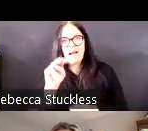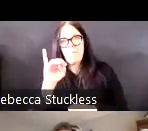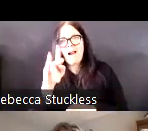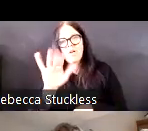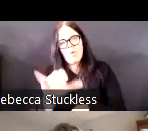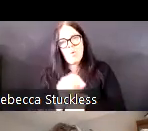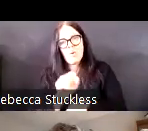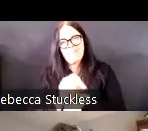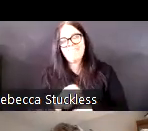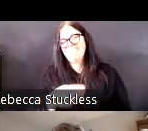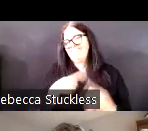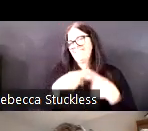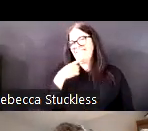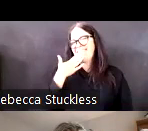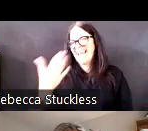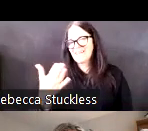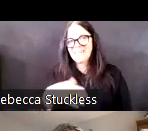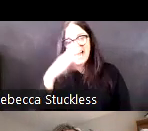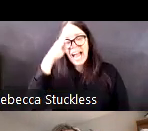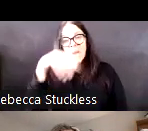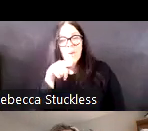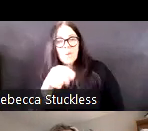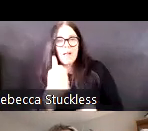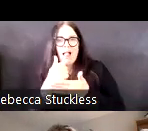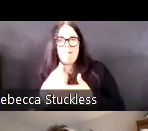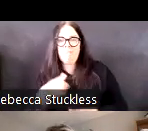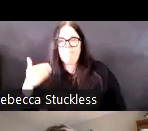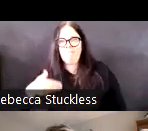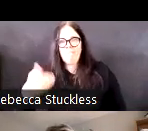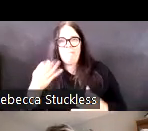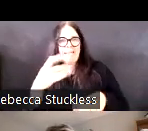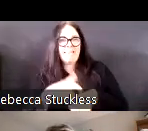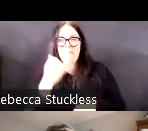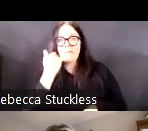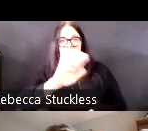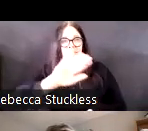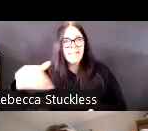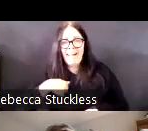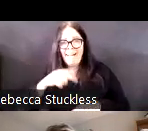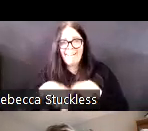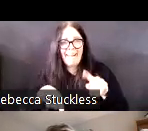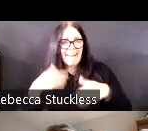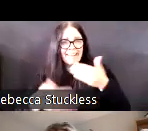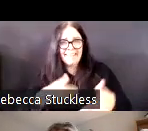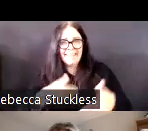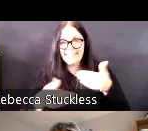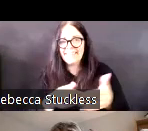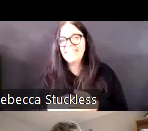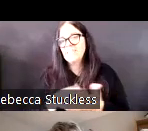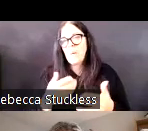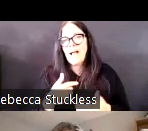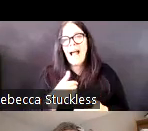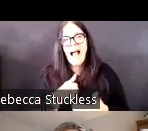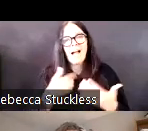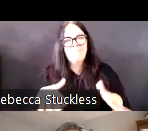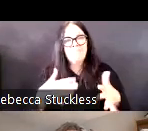you've helped me out on a number of occasions, and I wouldn't have been able to function without your help. So I can